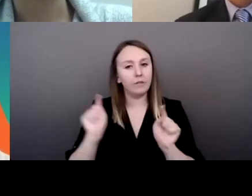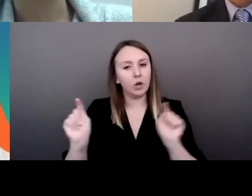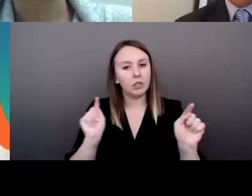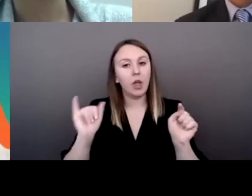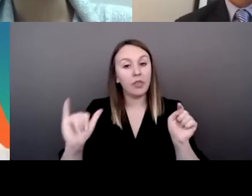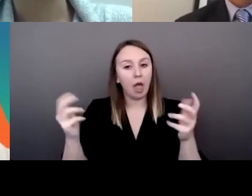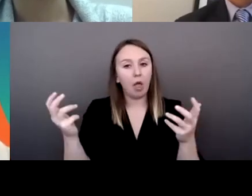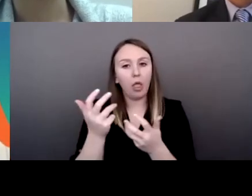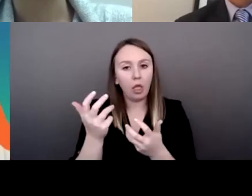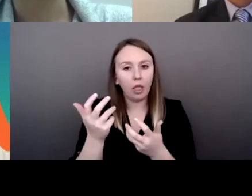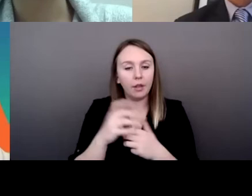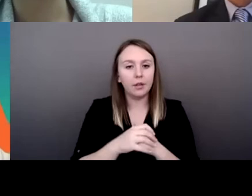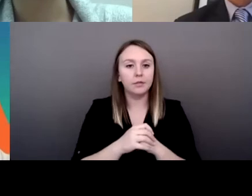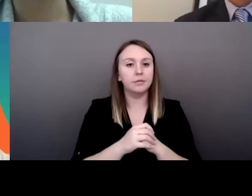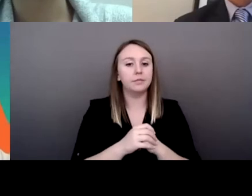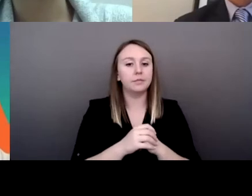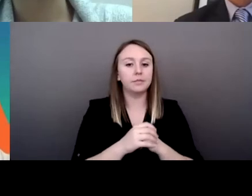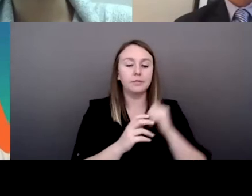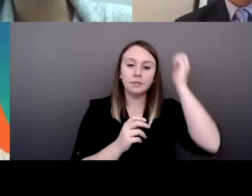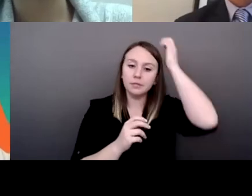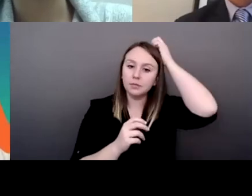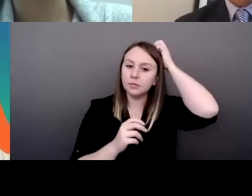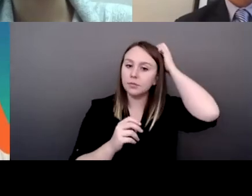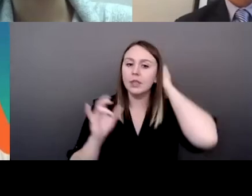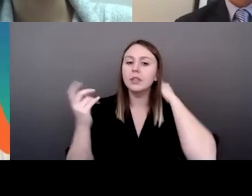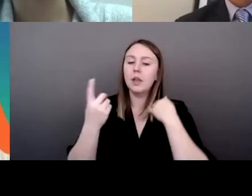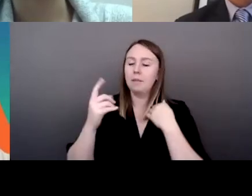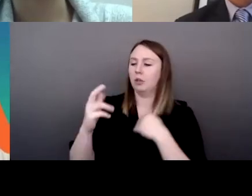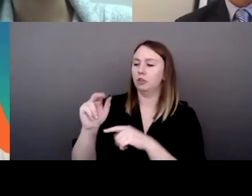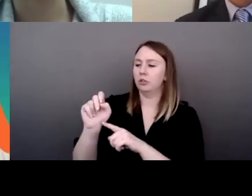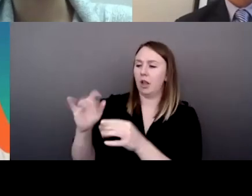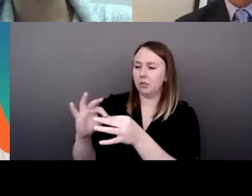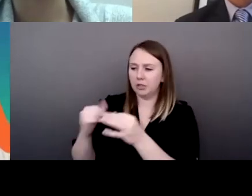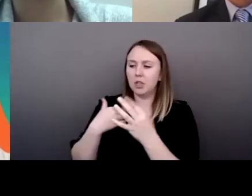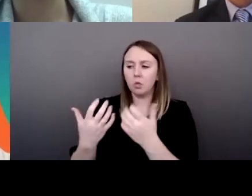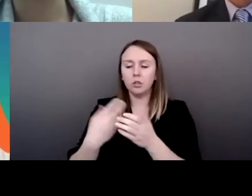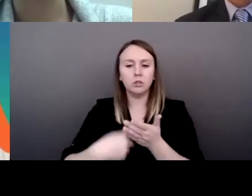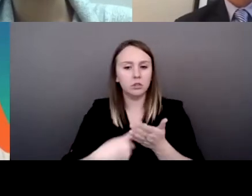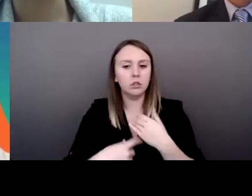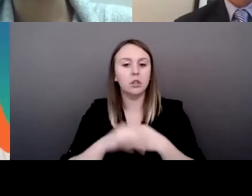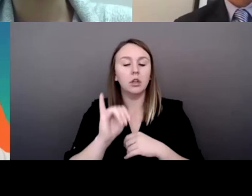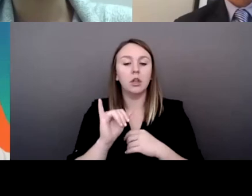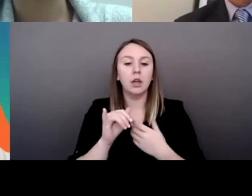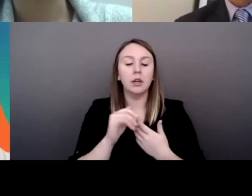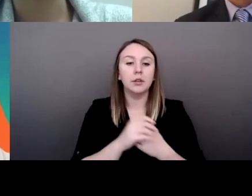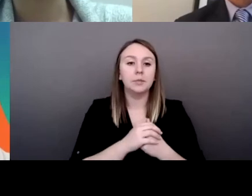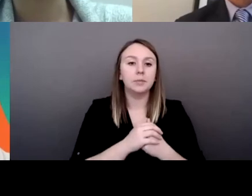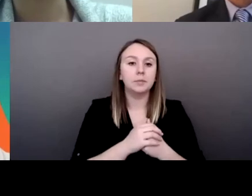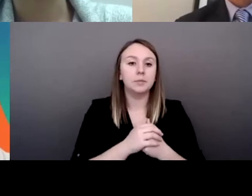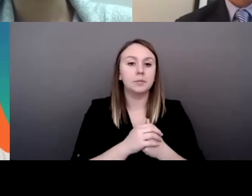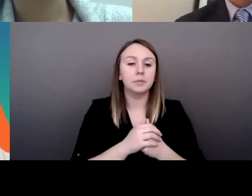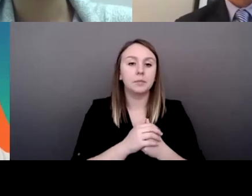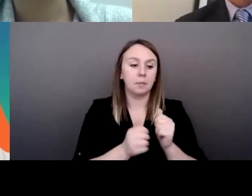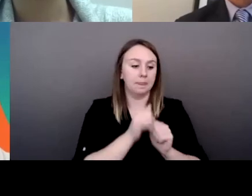it's not necessarily a new phenomenon, but it is in the sense that most tribal communities really revere, and take care of